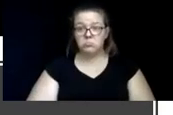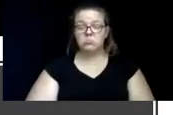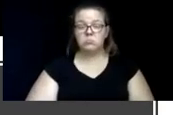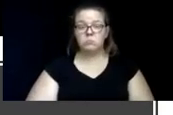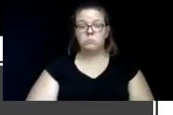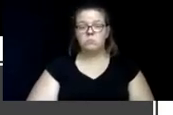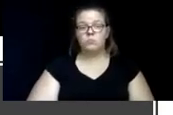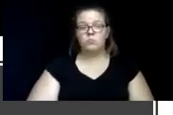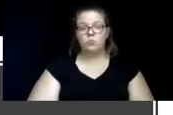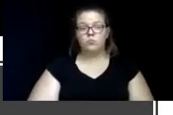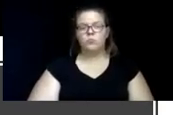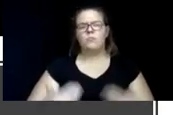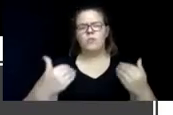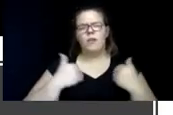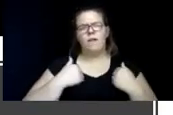We have